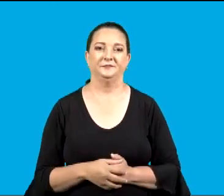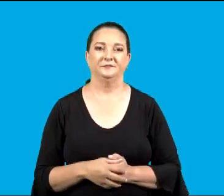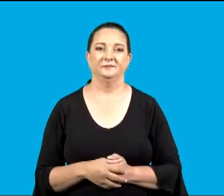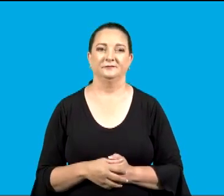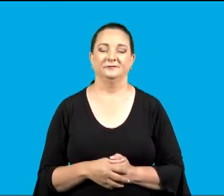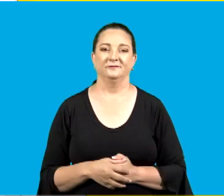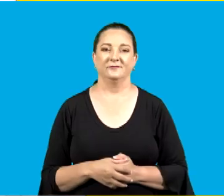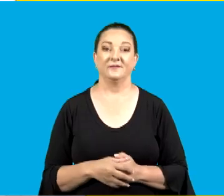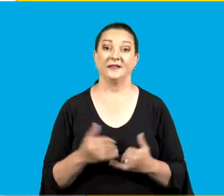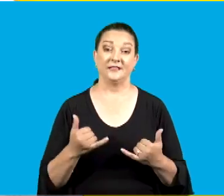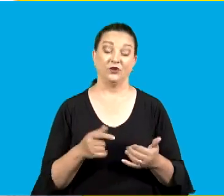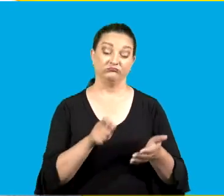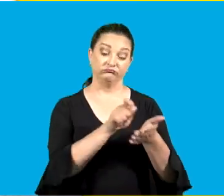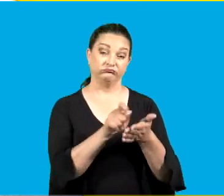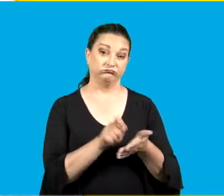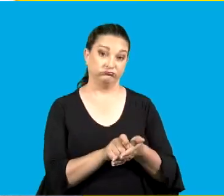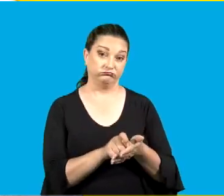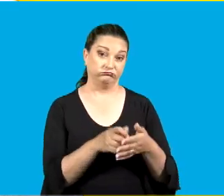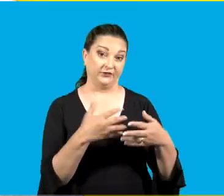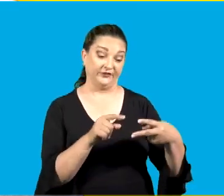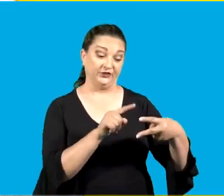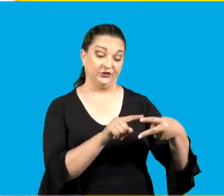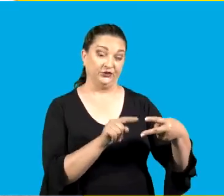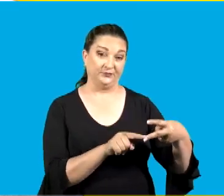609,850. After you've recorded your